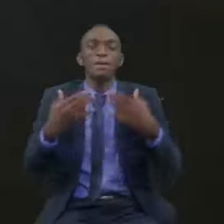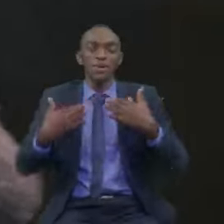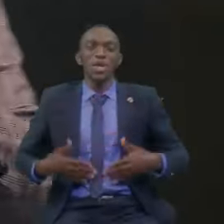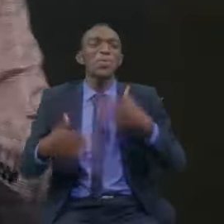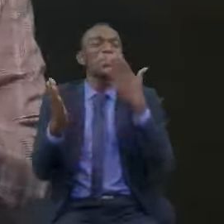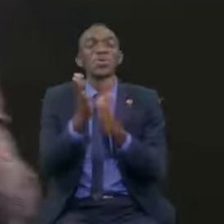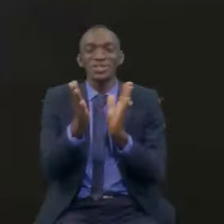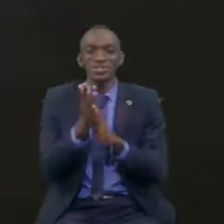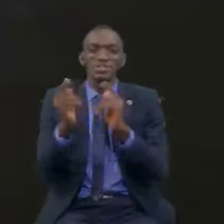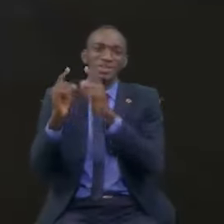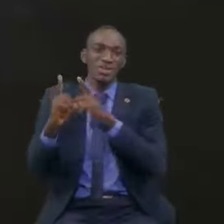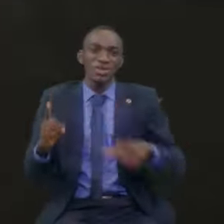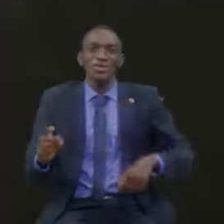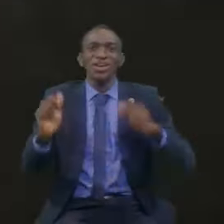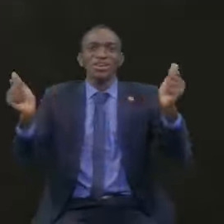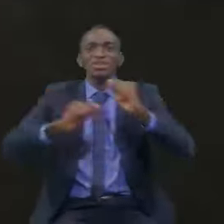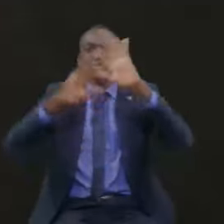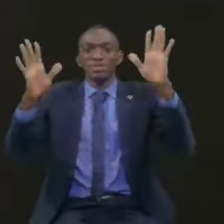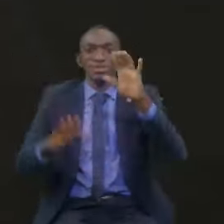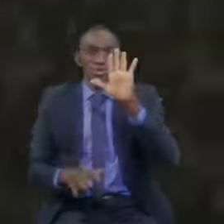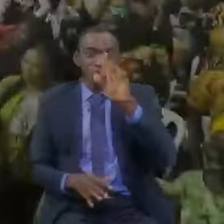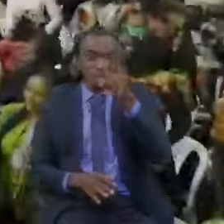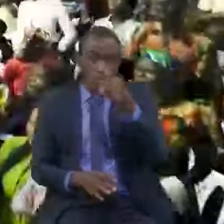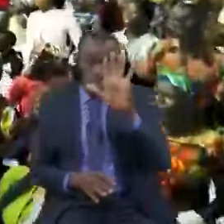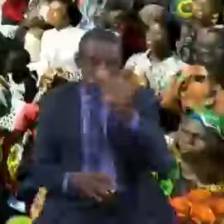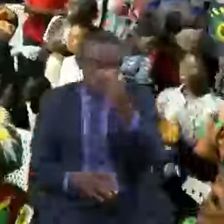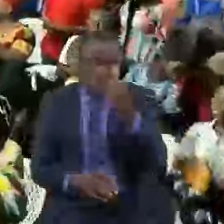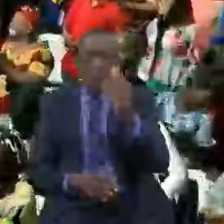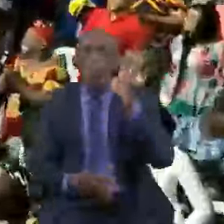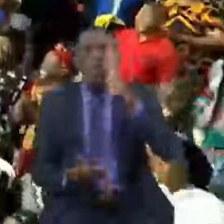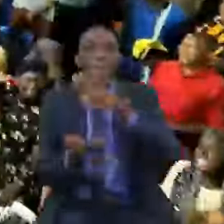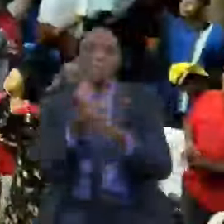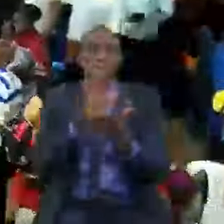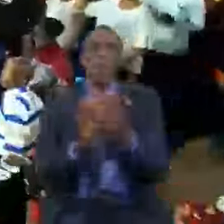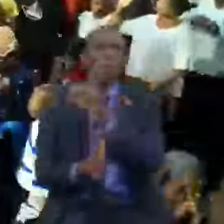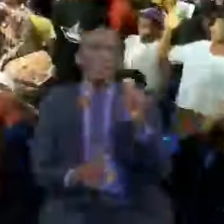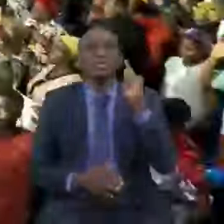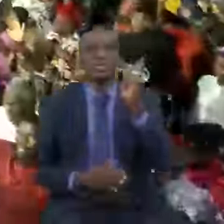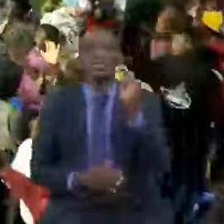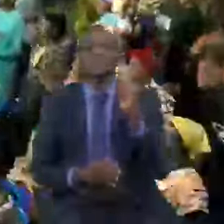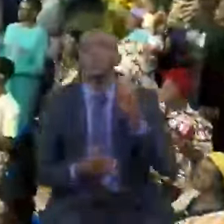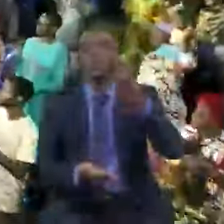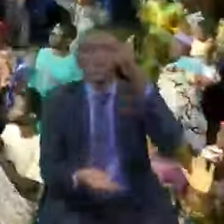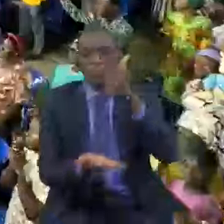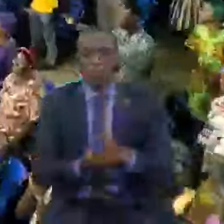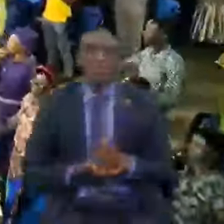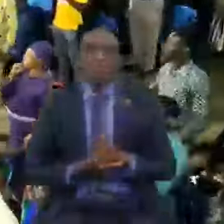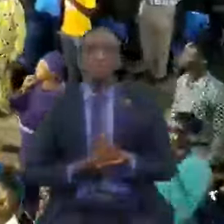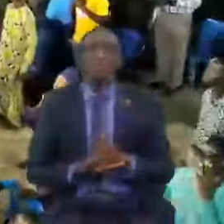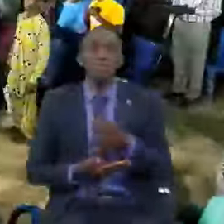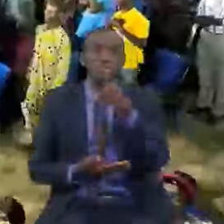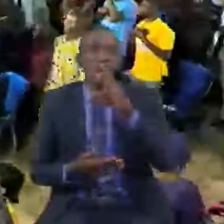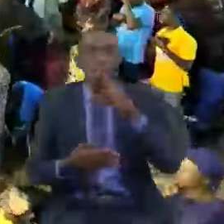You yourself, you become a testimony. You are the next